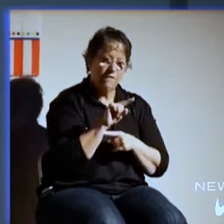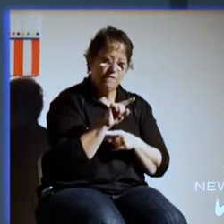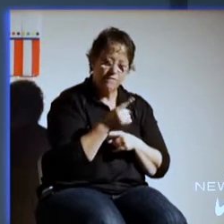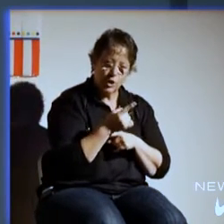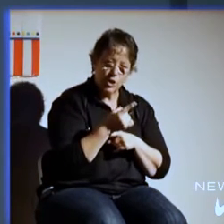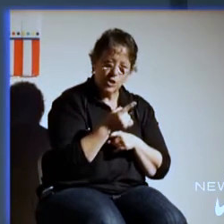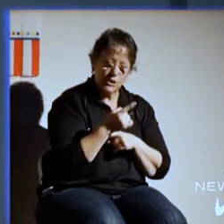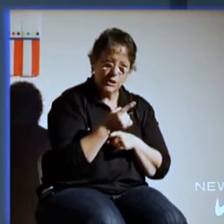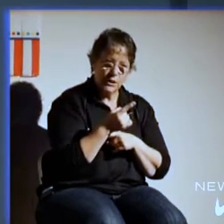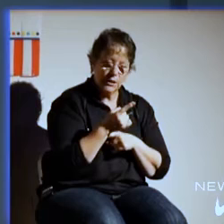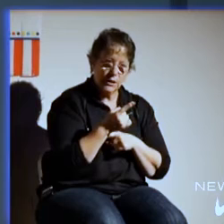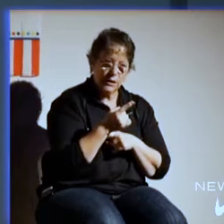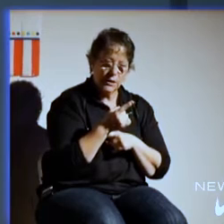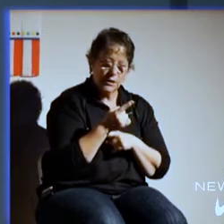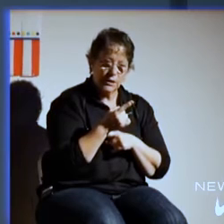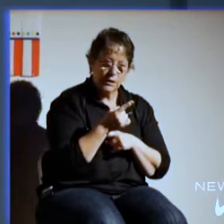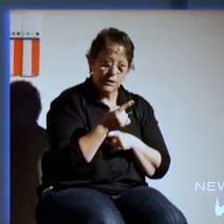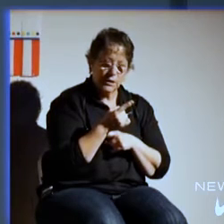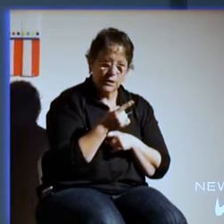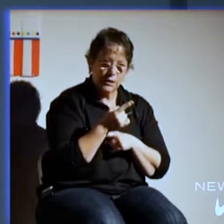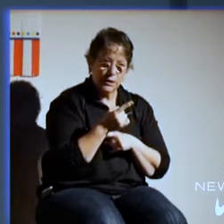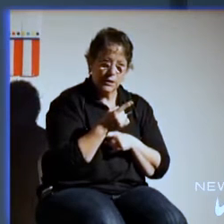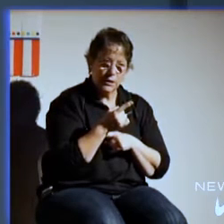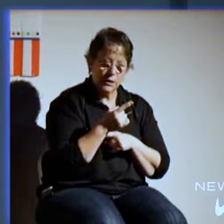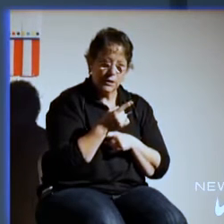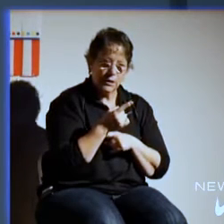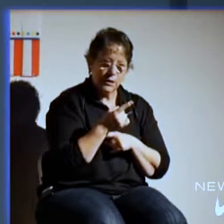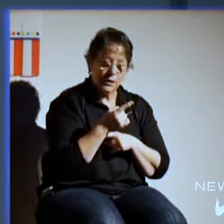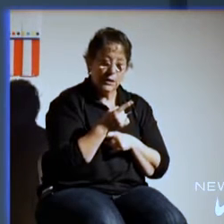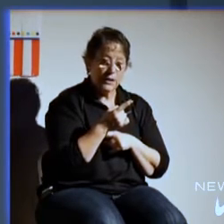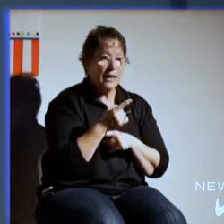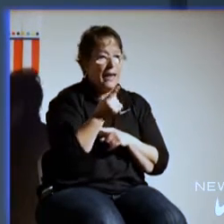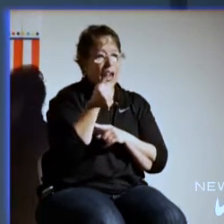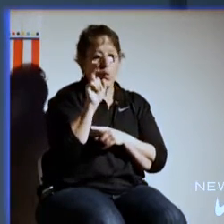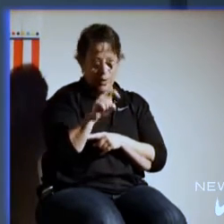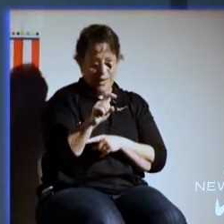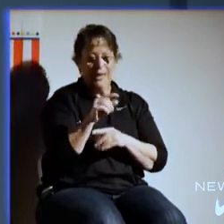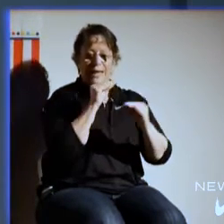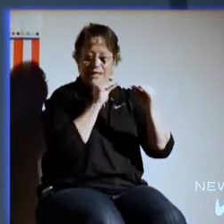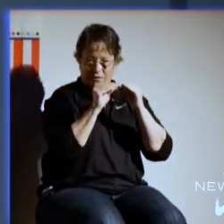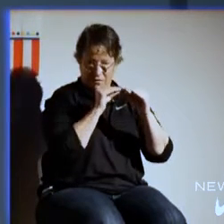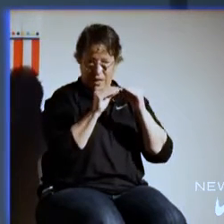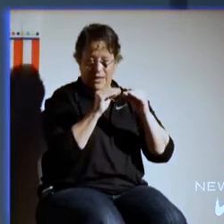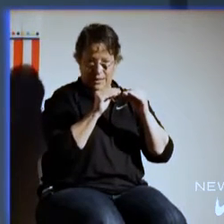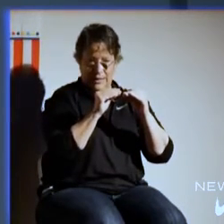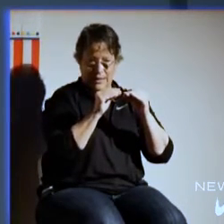think when you pull into the parking lot, you should not see bricks falling off the building. How about that?